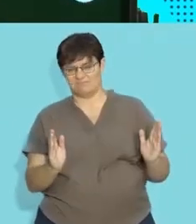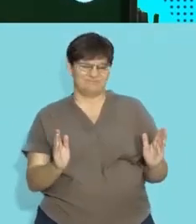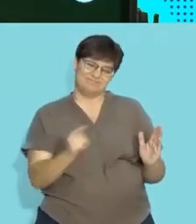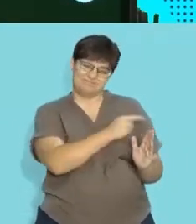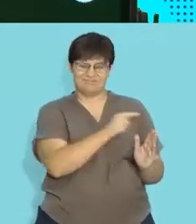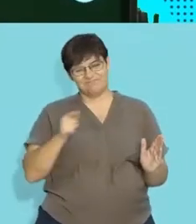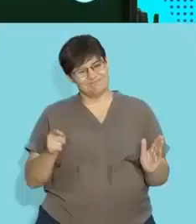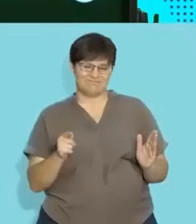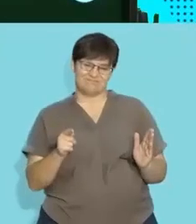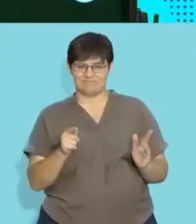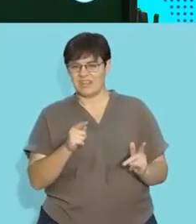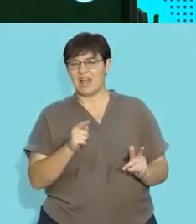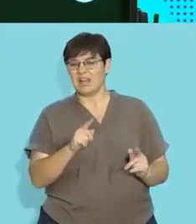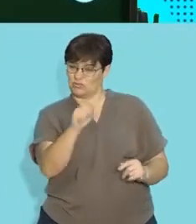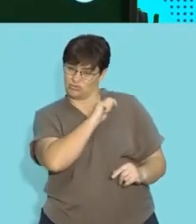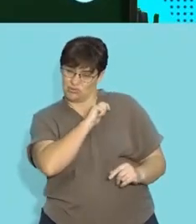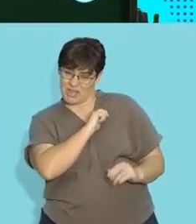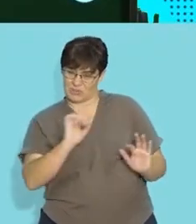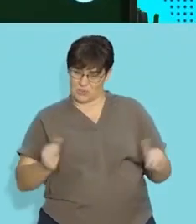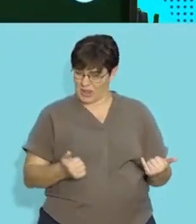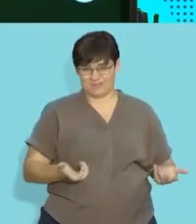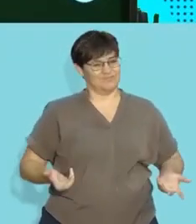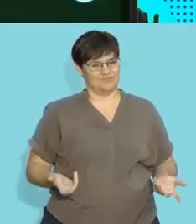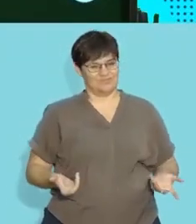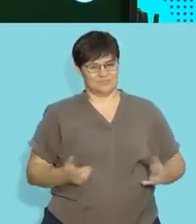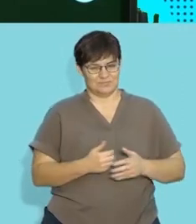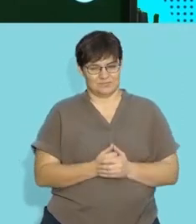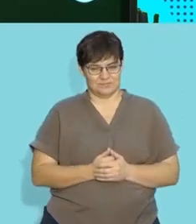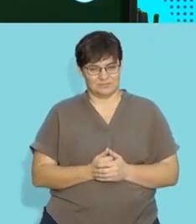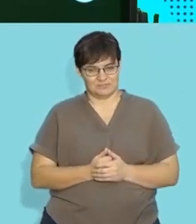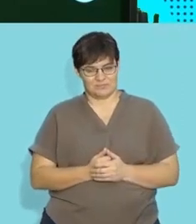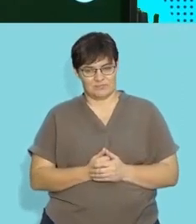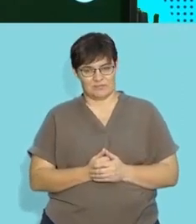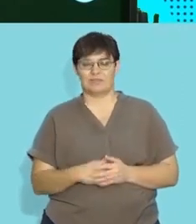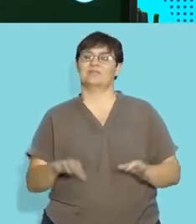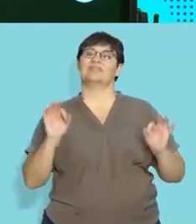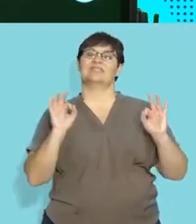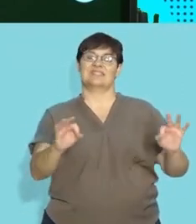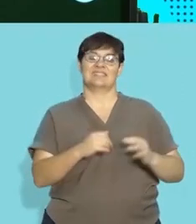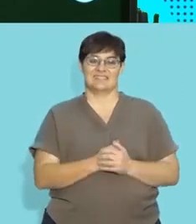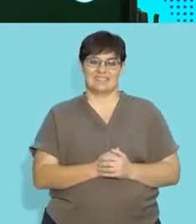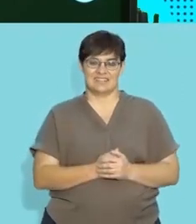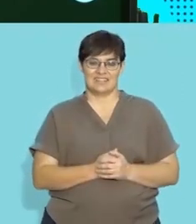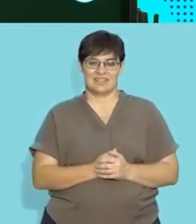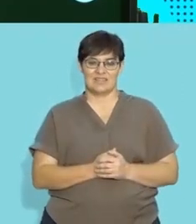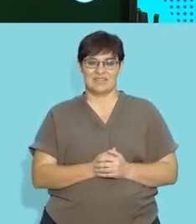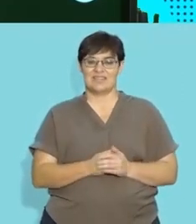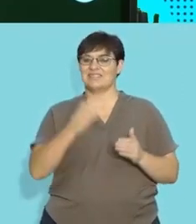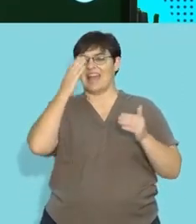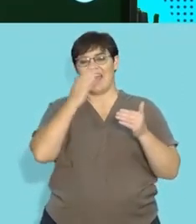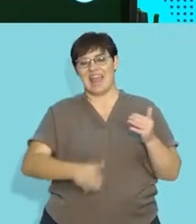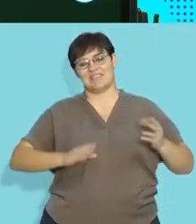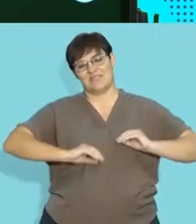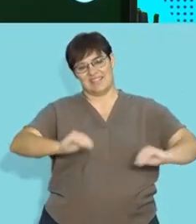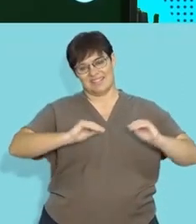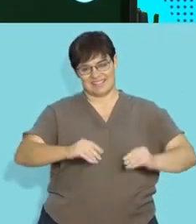data. And, the prediction might not be that accurate. Okay? Fantastic, guys.